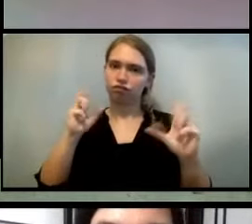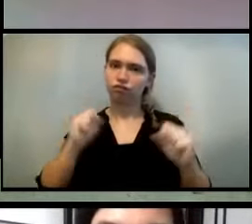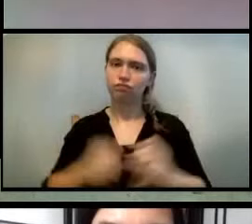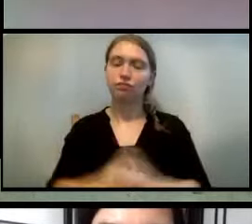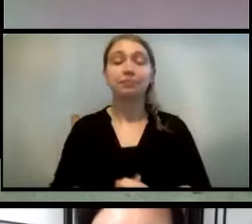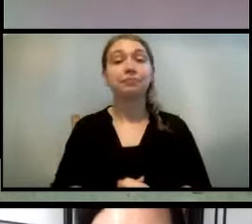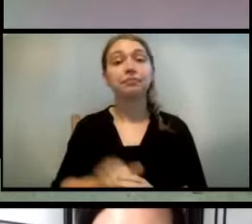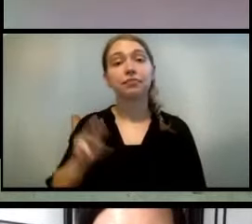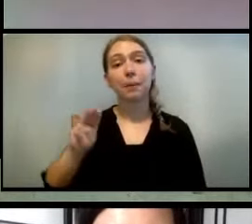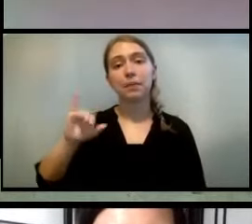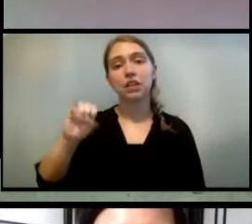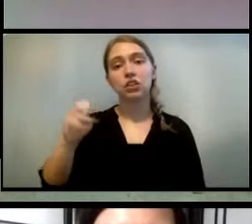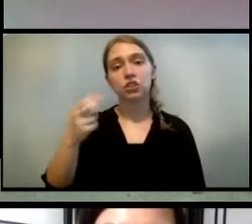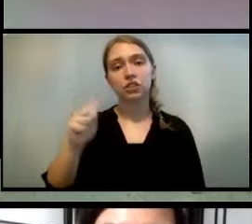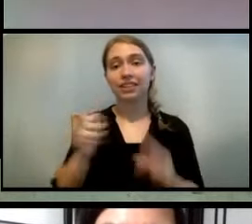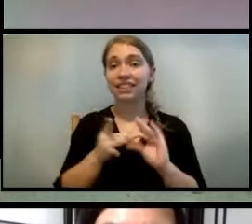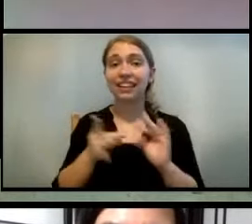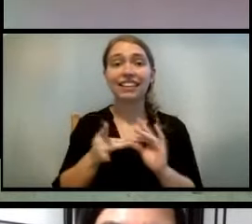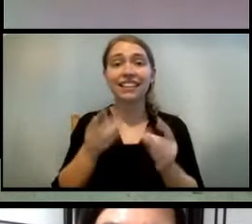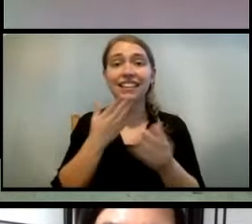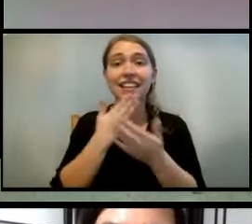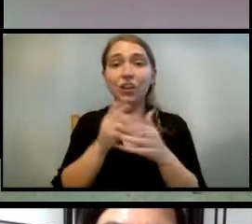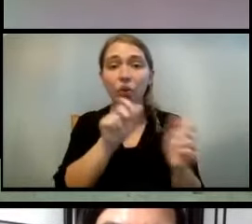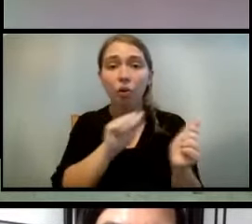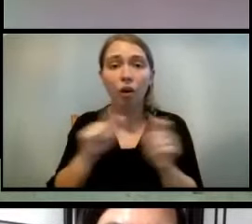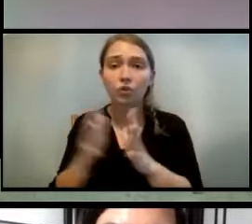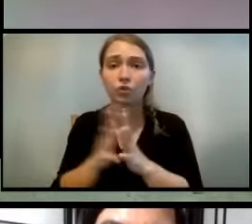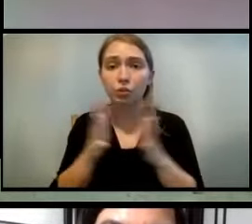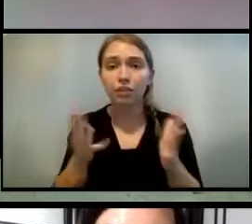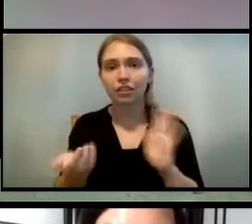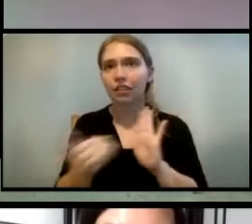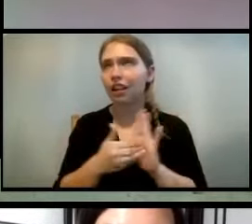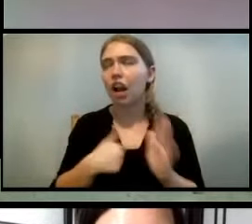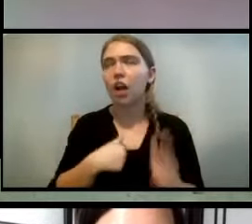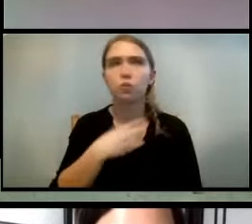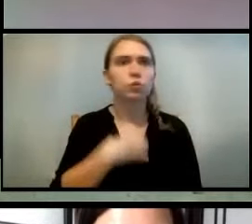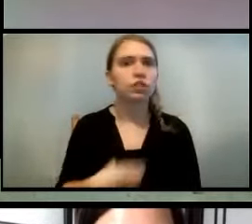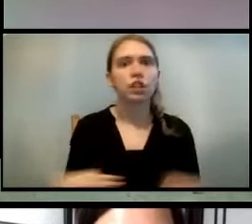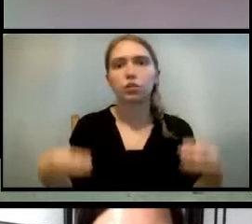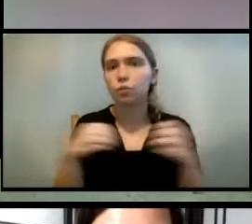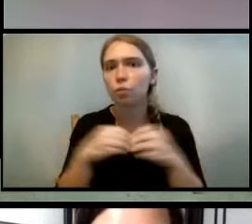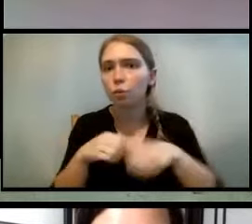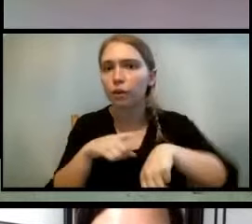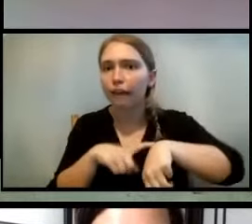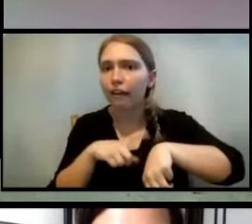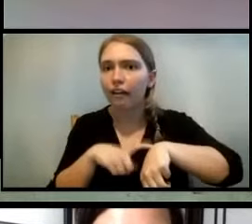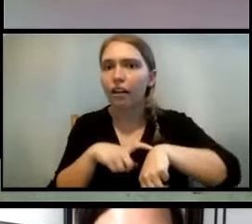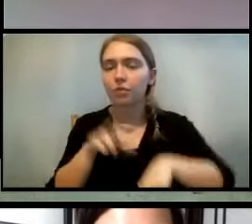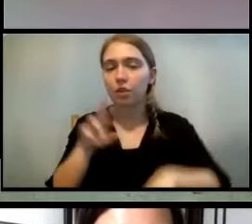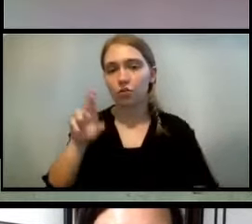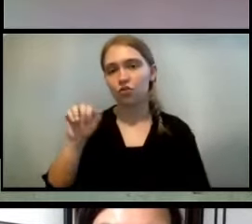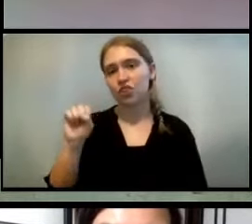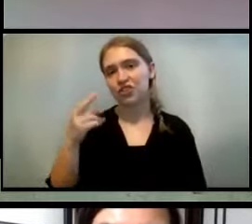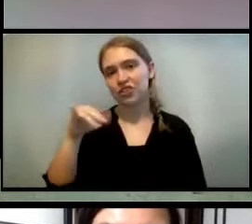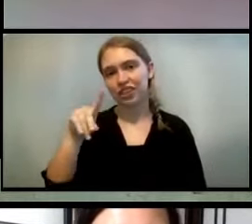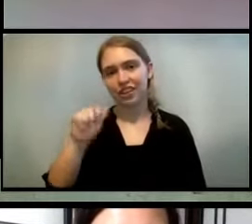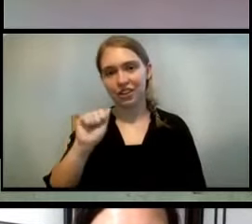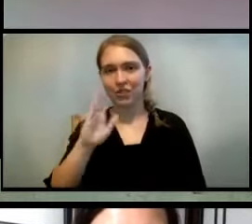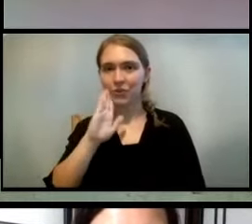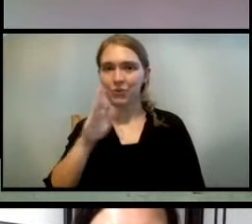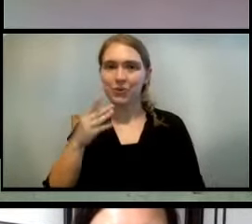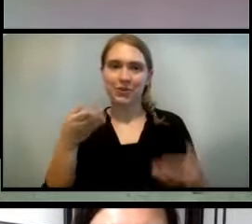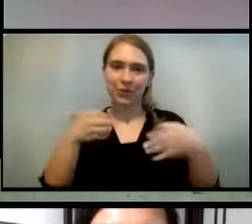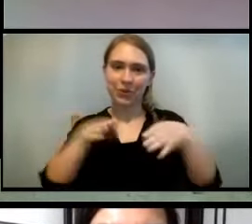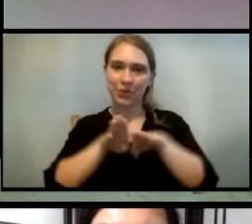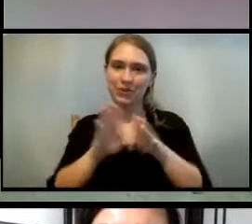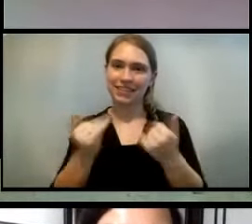Well, thank you all so much. We again wish we'd had even more time. Rashida's going to send us off into the sunset, but thank you all for